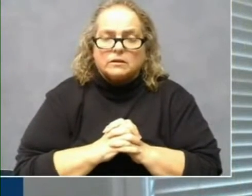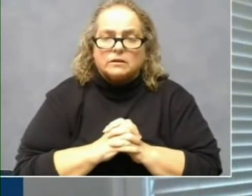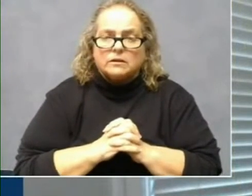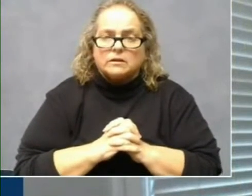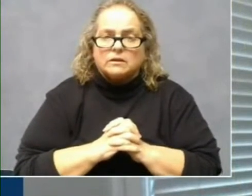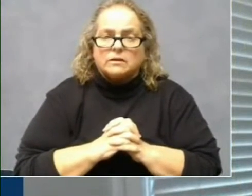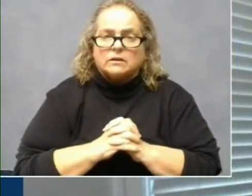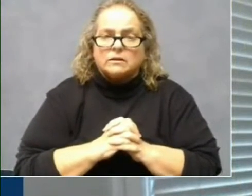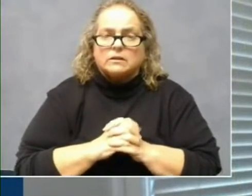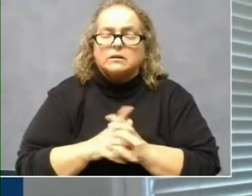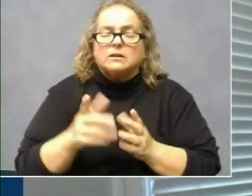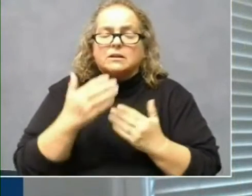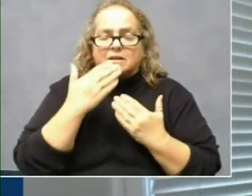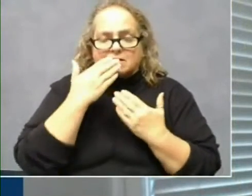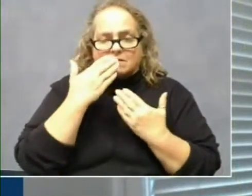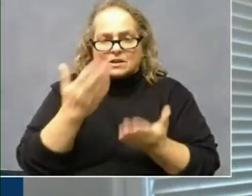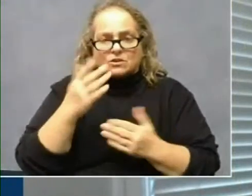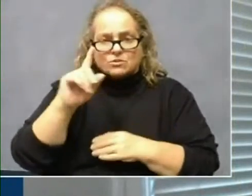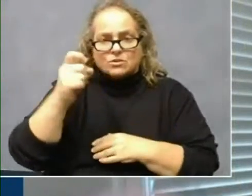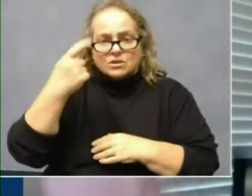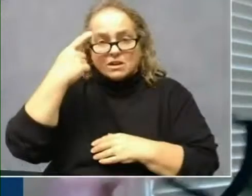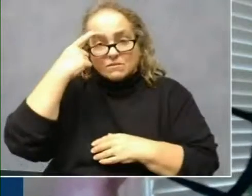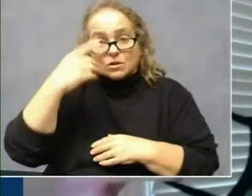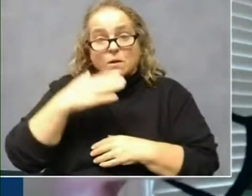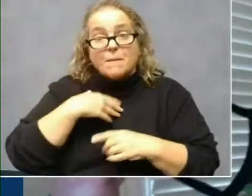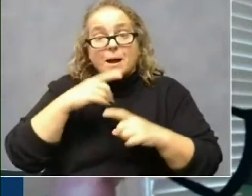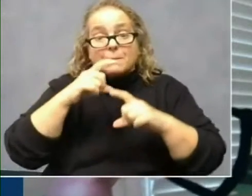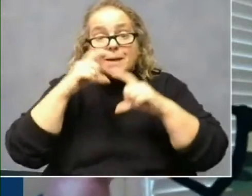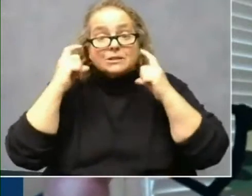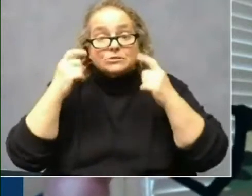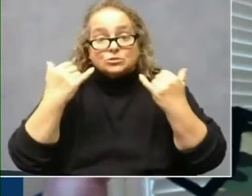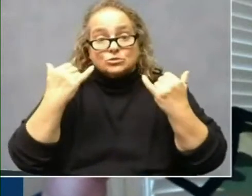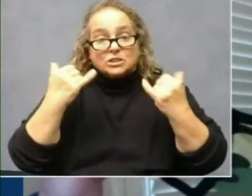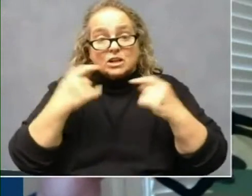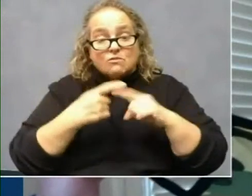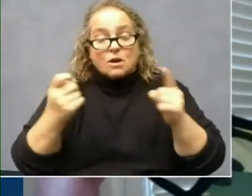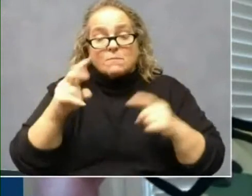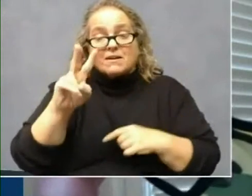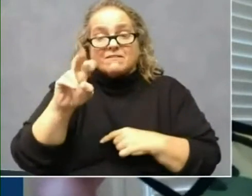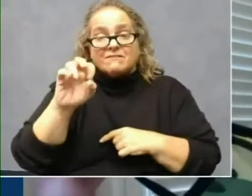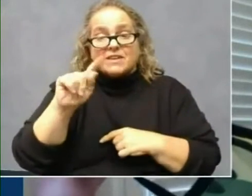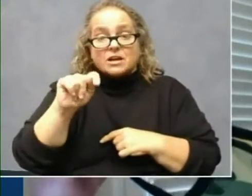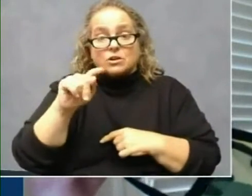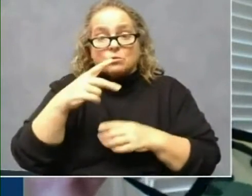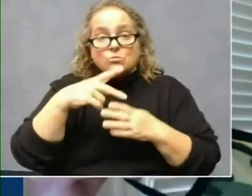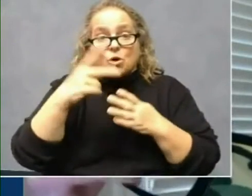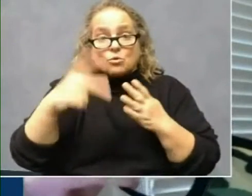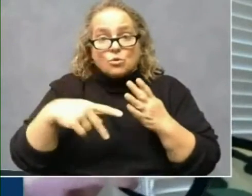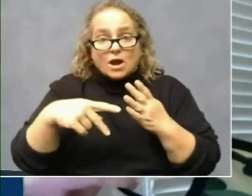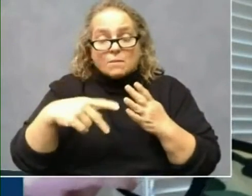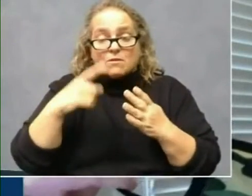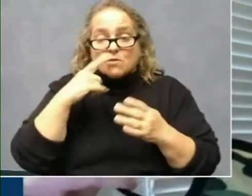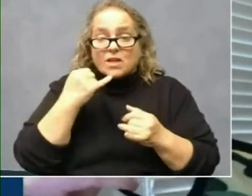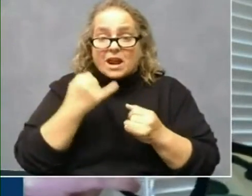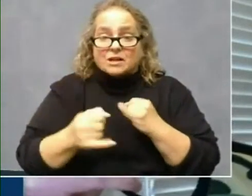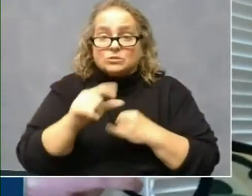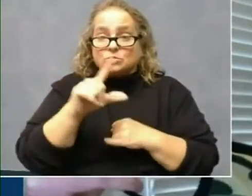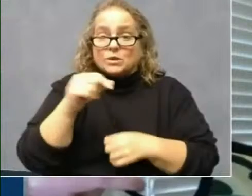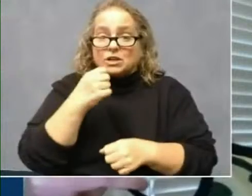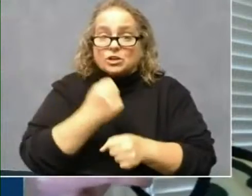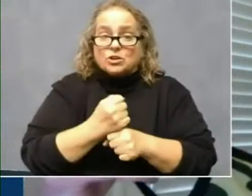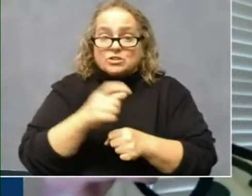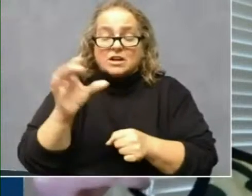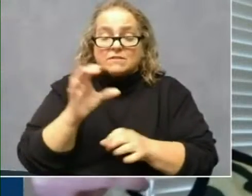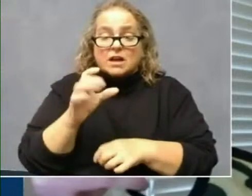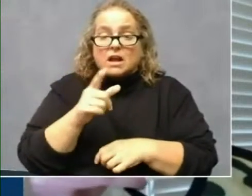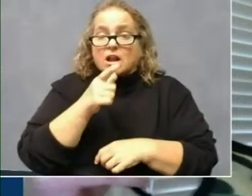Thank you, Governor. My mask today is from the Veterans Program. Apparently, for the last 20 years, they've done a lunch in support of